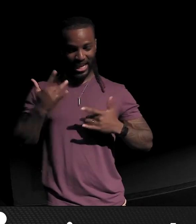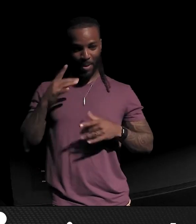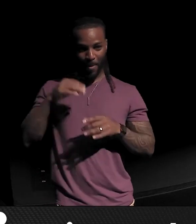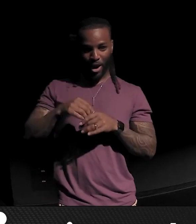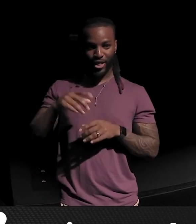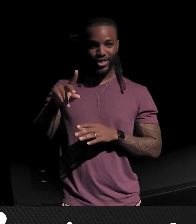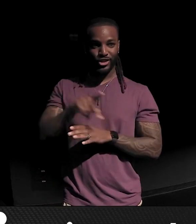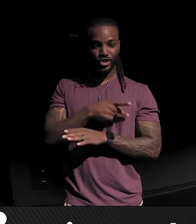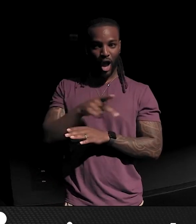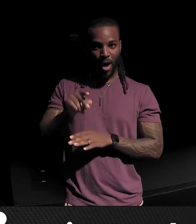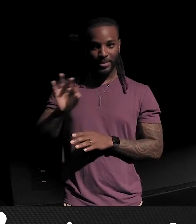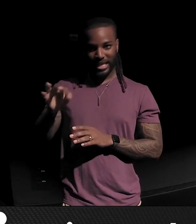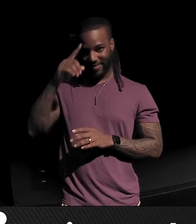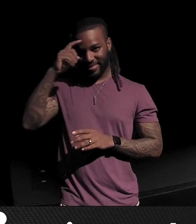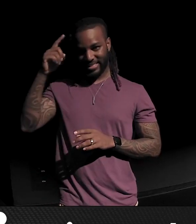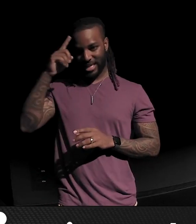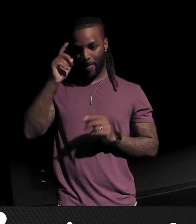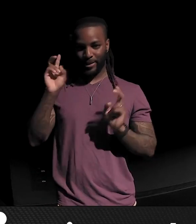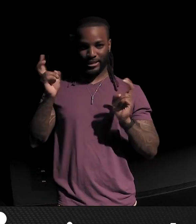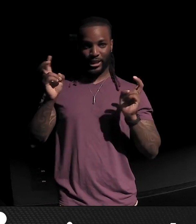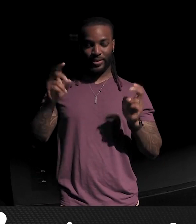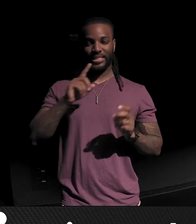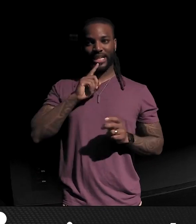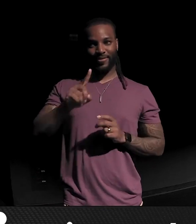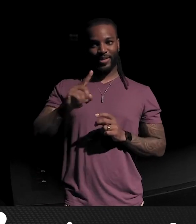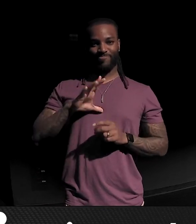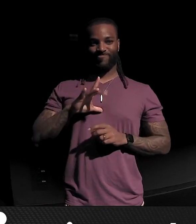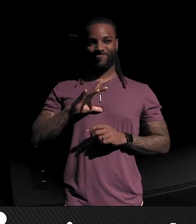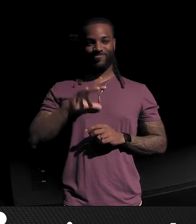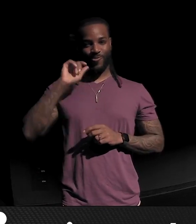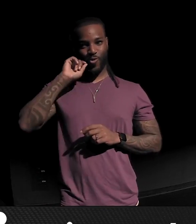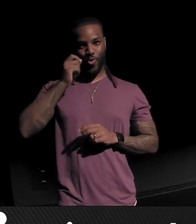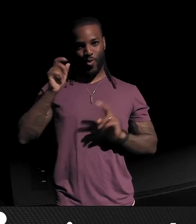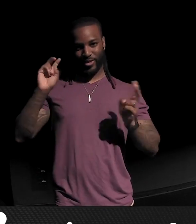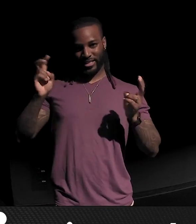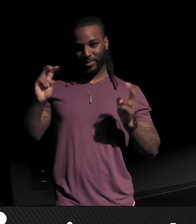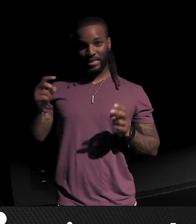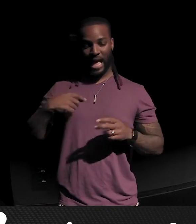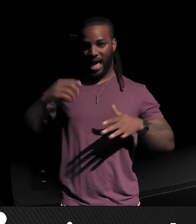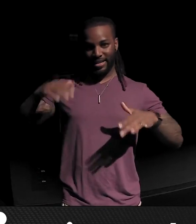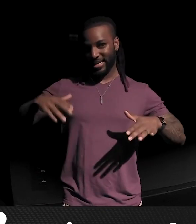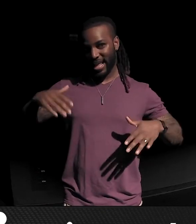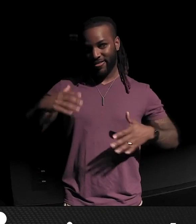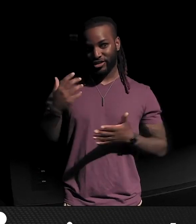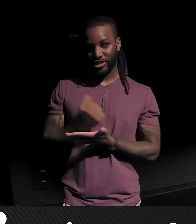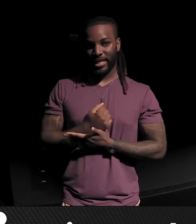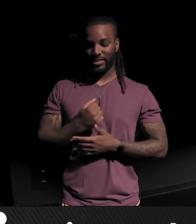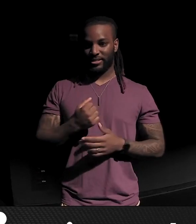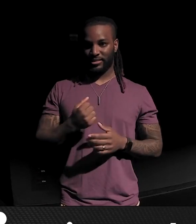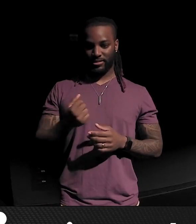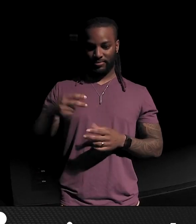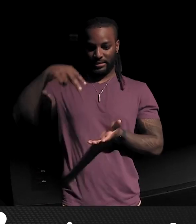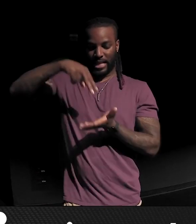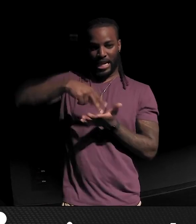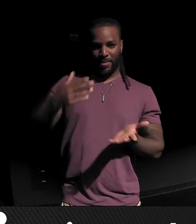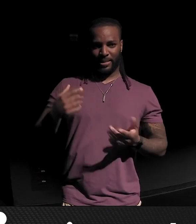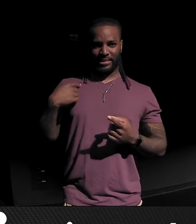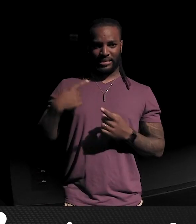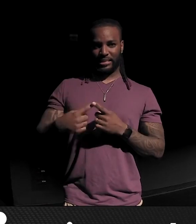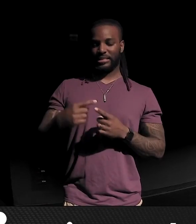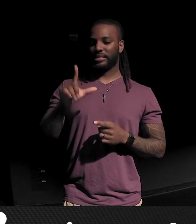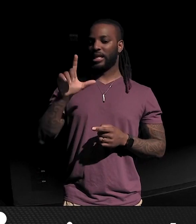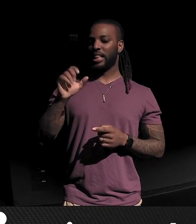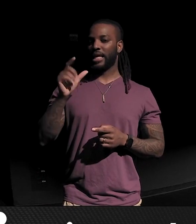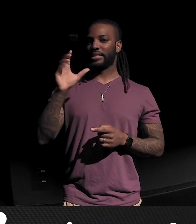Summer series. This is definitely a cool series, and I haven't had a chance to be in front of you since we've concluded the Legacy of